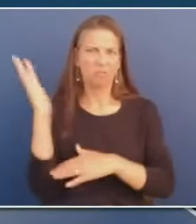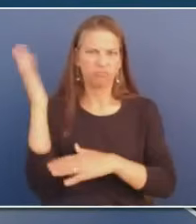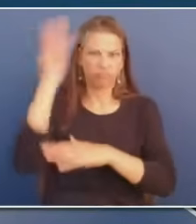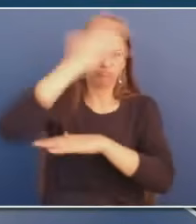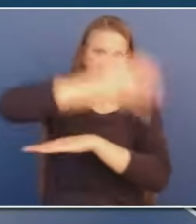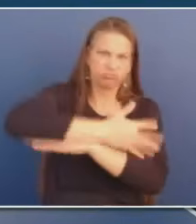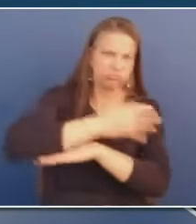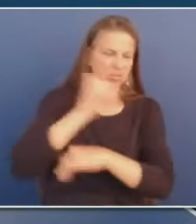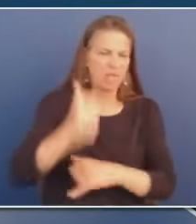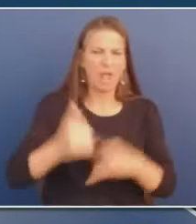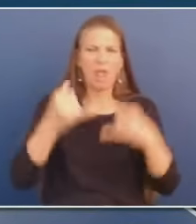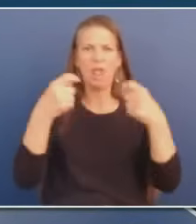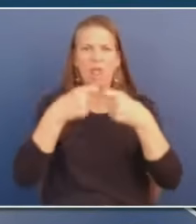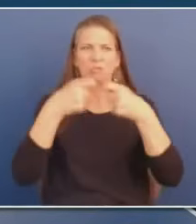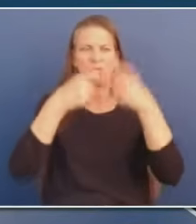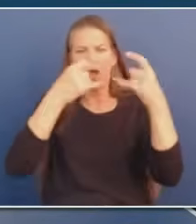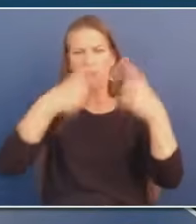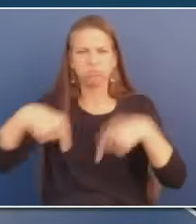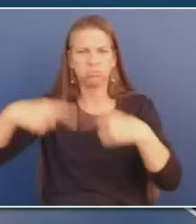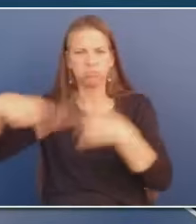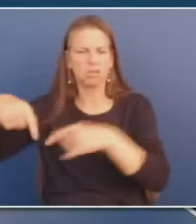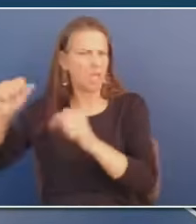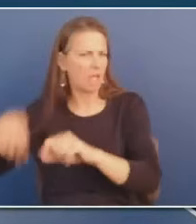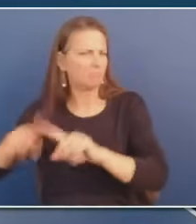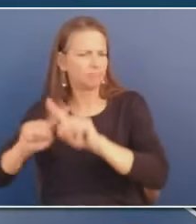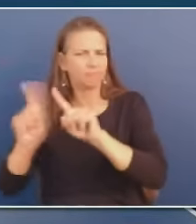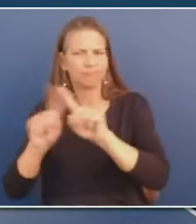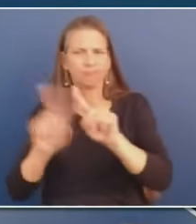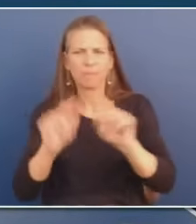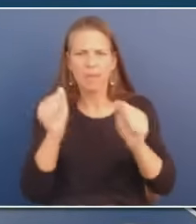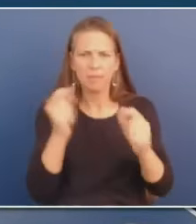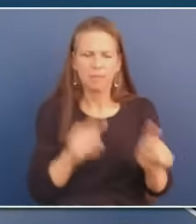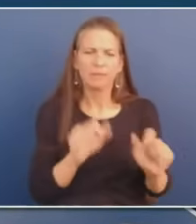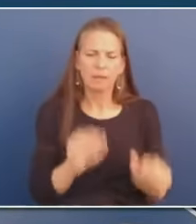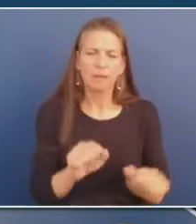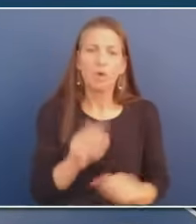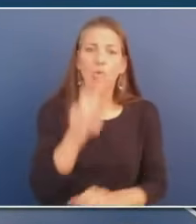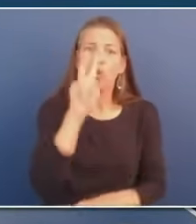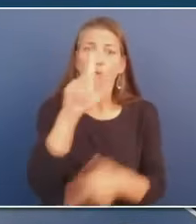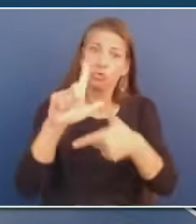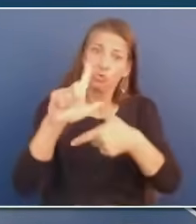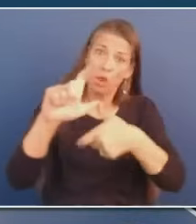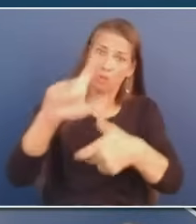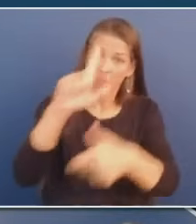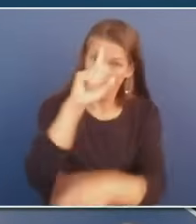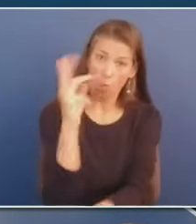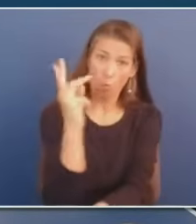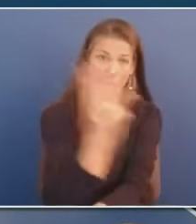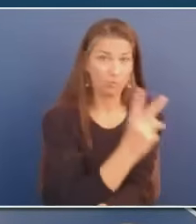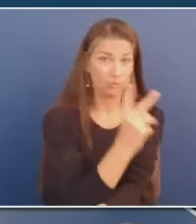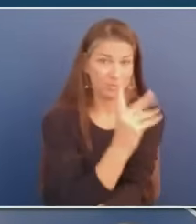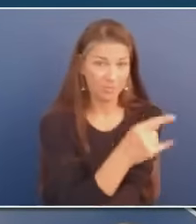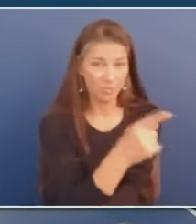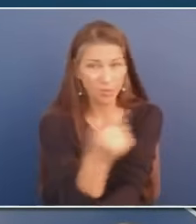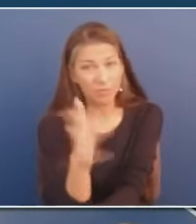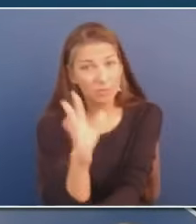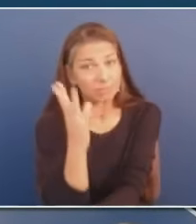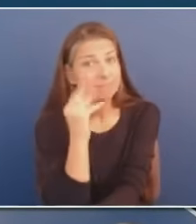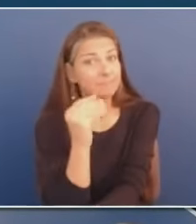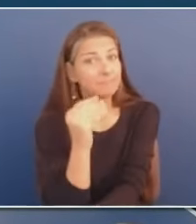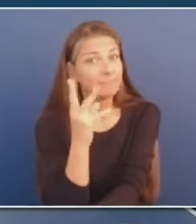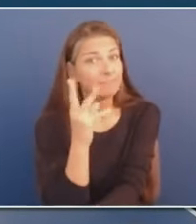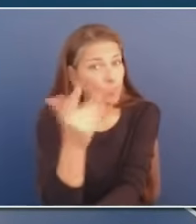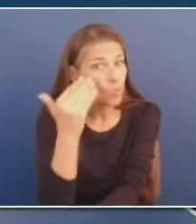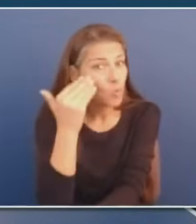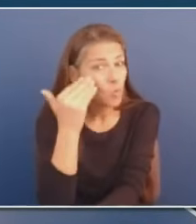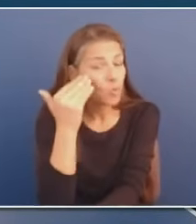lines come down. And then look at the tornado possibility, especially for western Kentucky. You've been through this a lot. Make sure that you